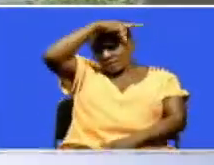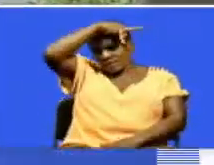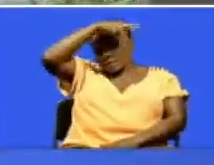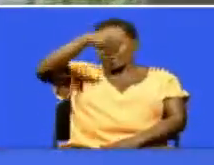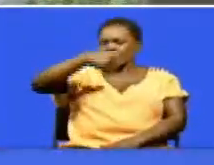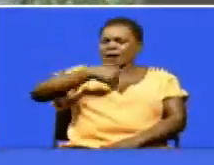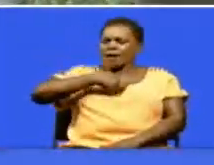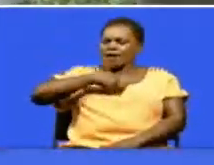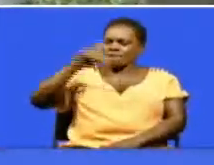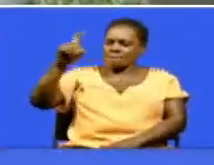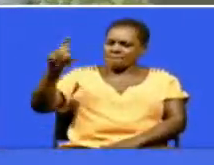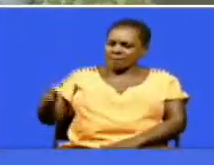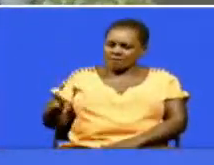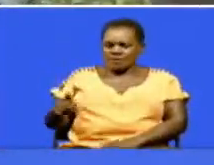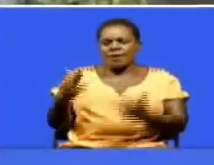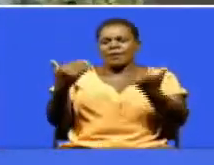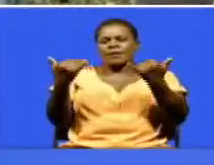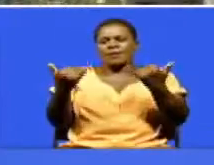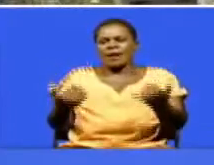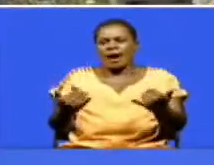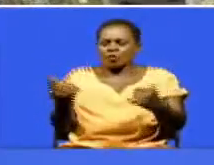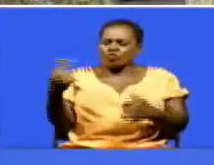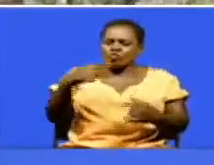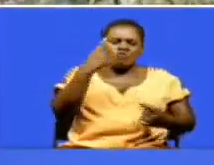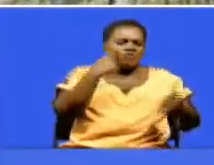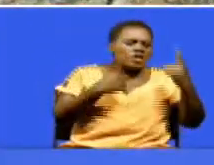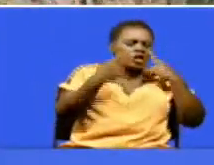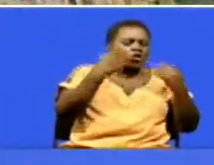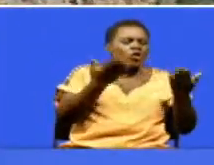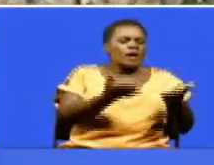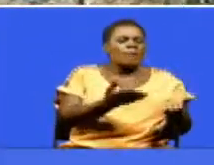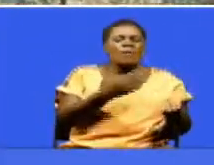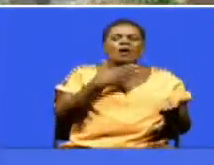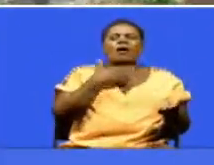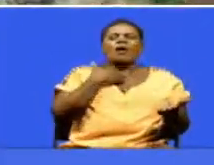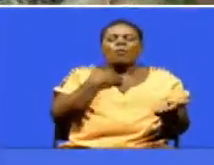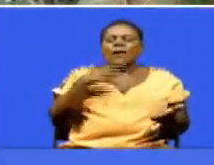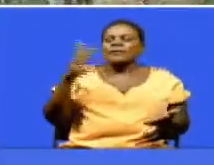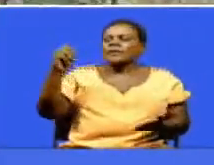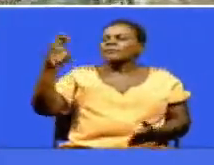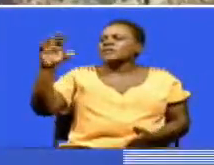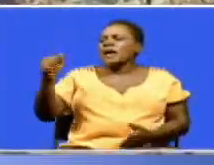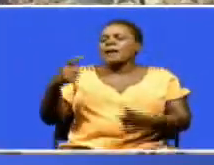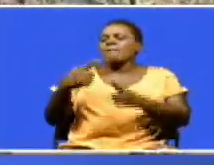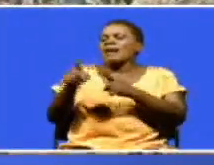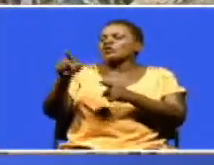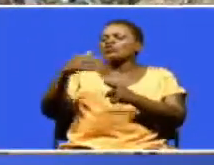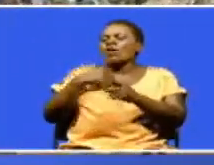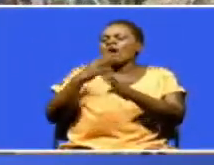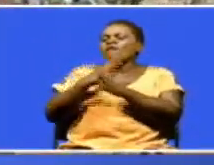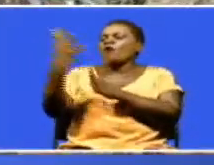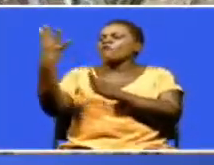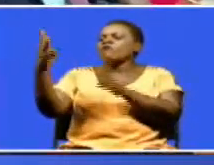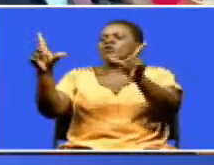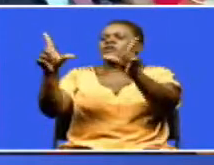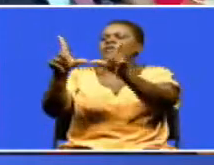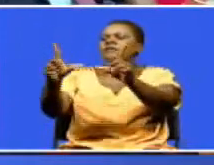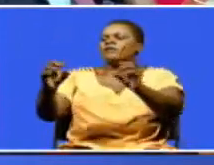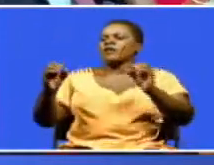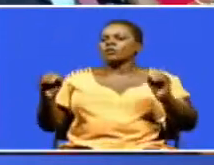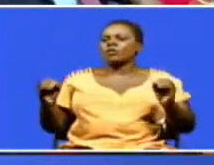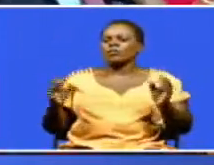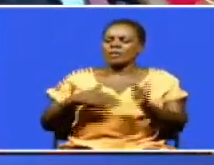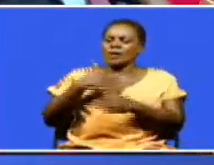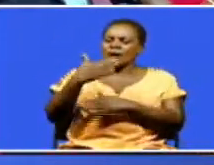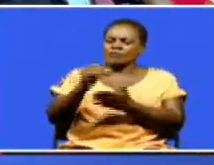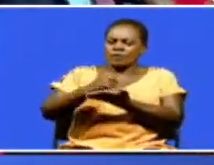degree. Sasa usikuje tu kwa matanga, uanze kusema mimi nitaka kuwa MCA na hata certificate ya form 4 hauna. After